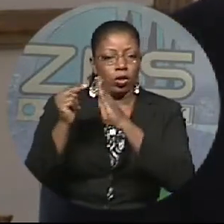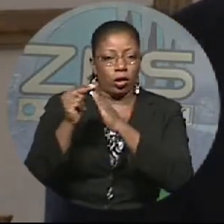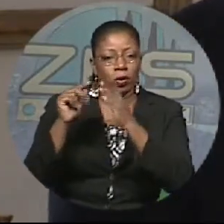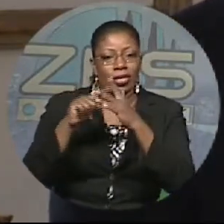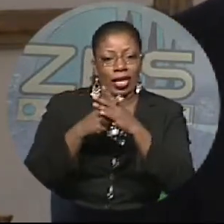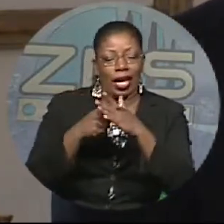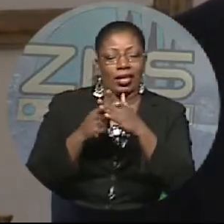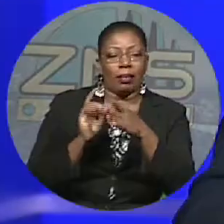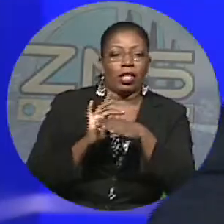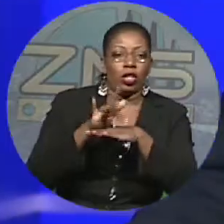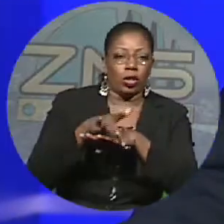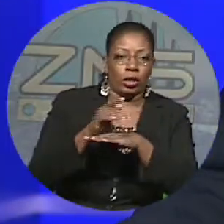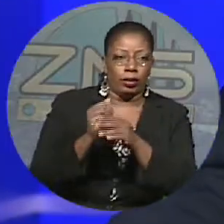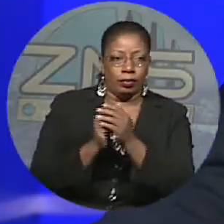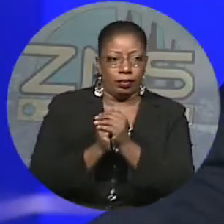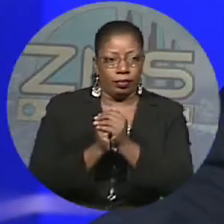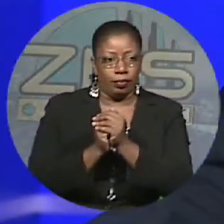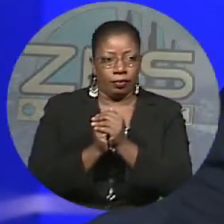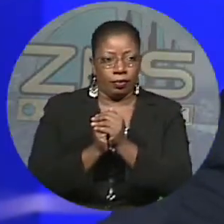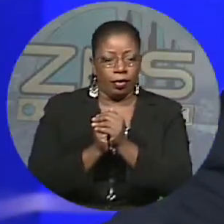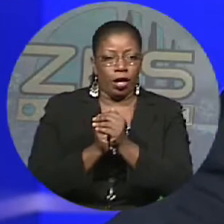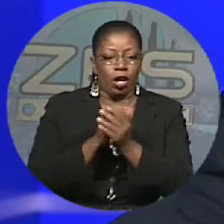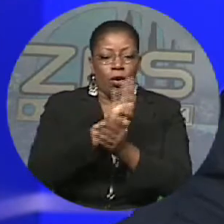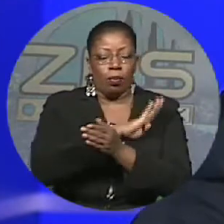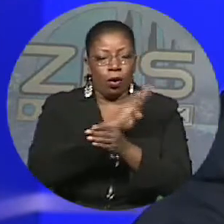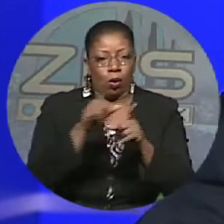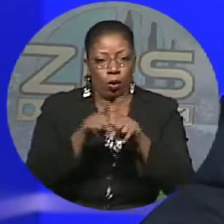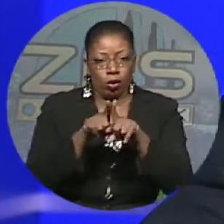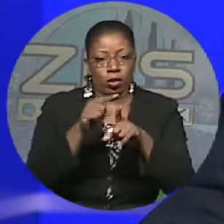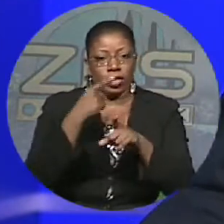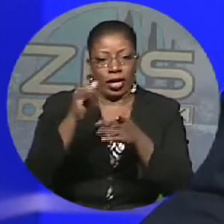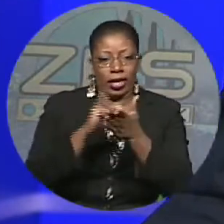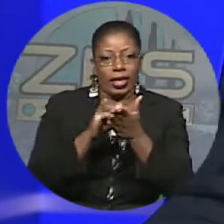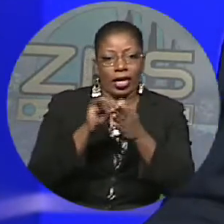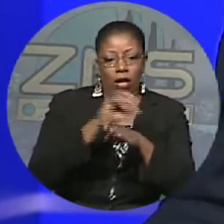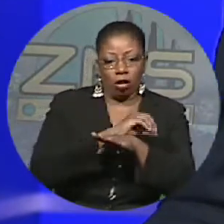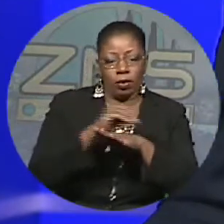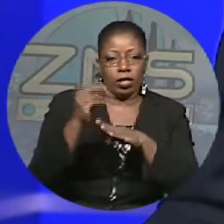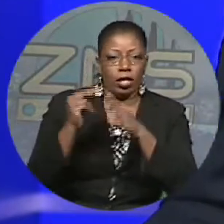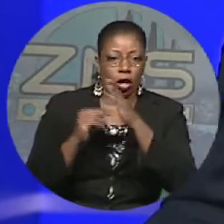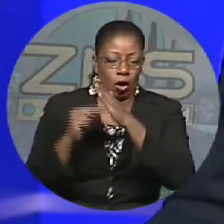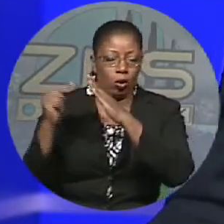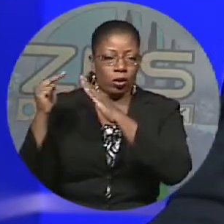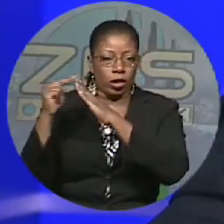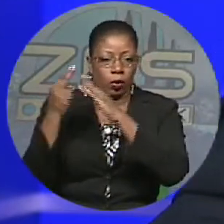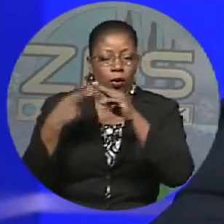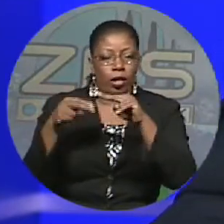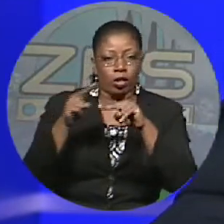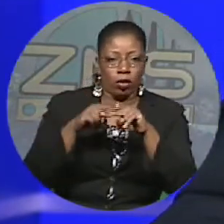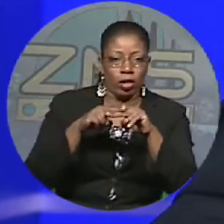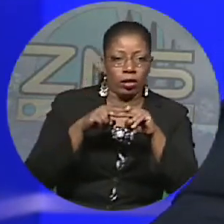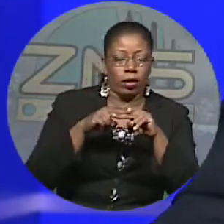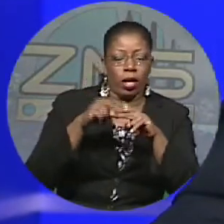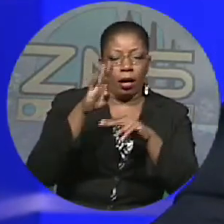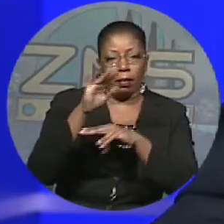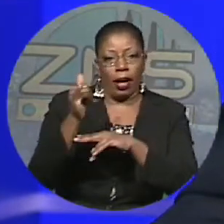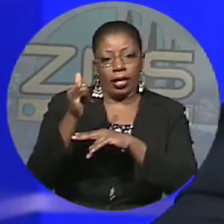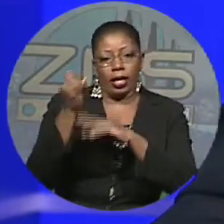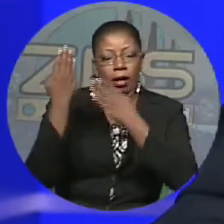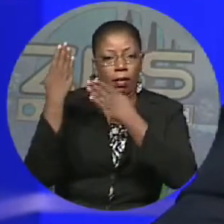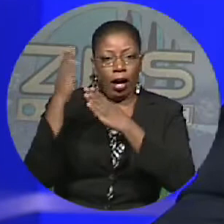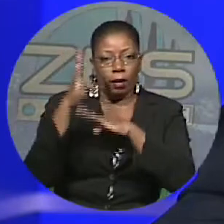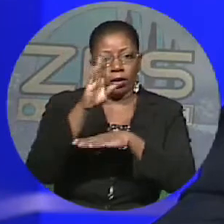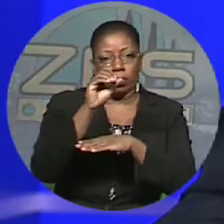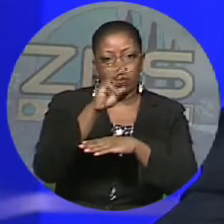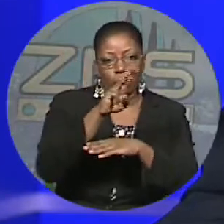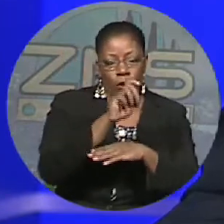earlier. Now, Bowe adds that hotel occupancy will be boosted by the Bahama Bowl that starts 3 days prior to